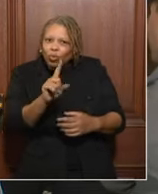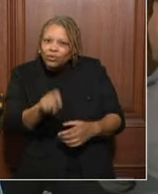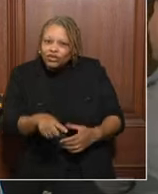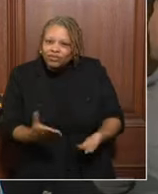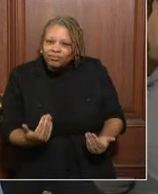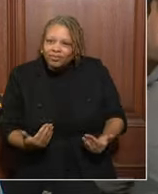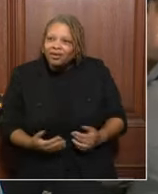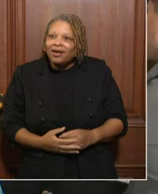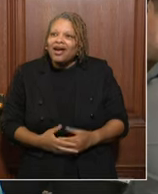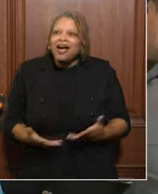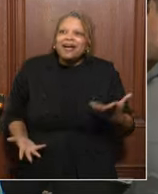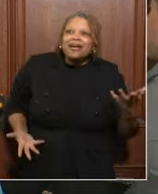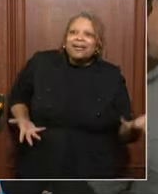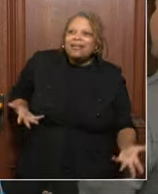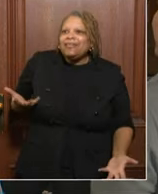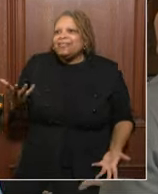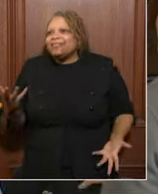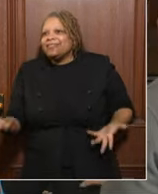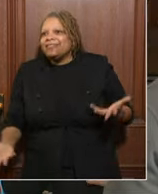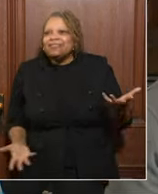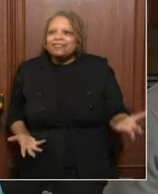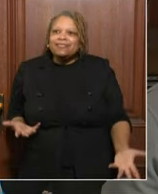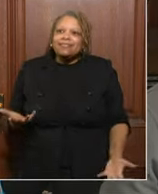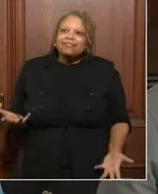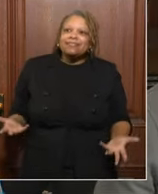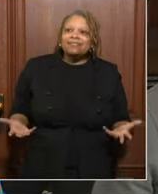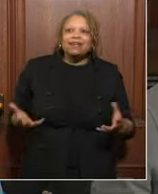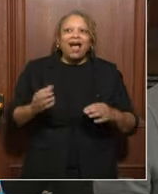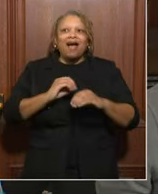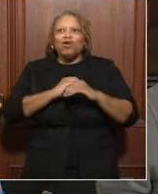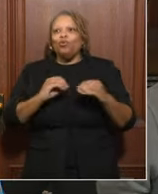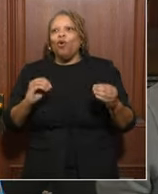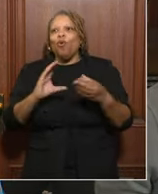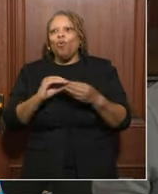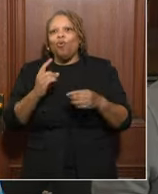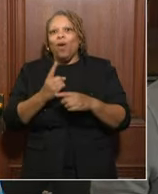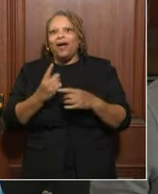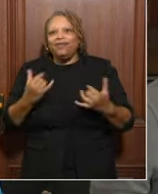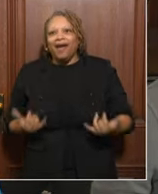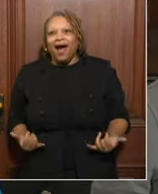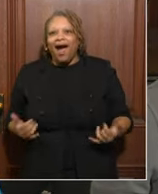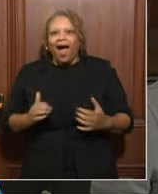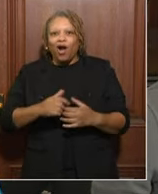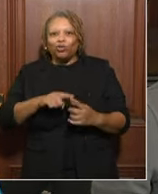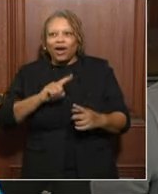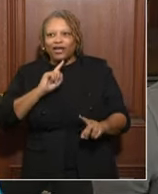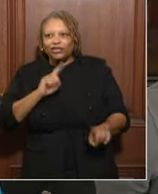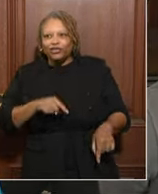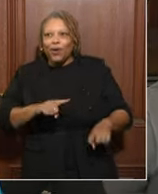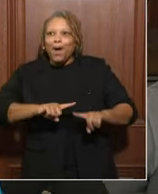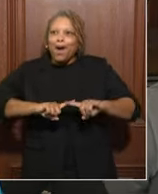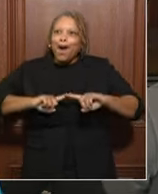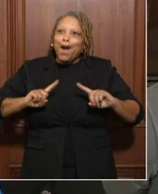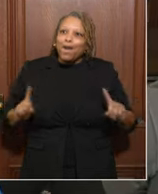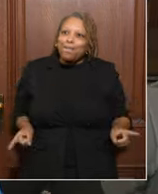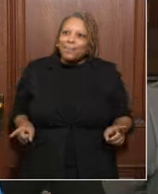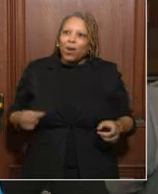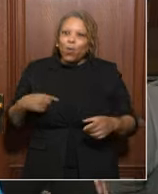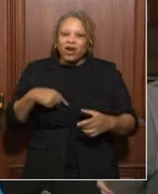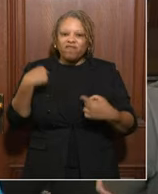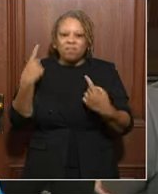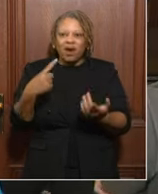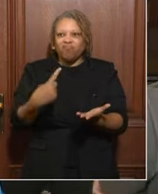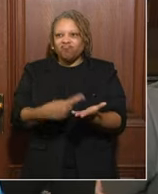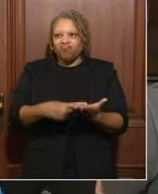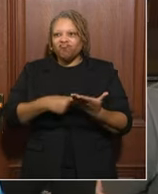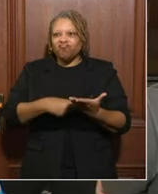point in time, but we have been actively pushing back, talk about misinformation